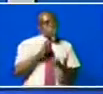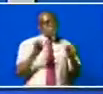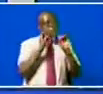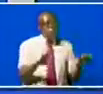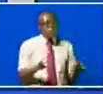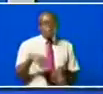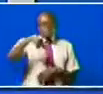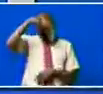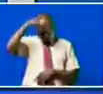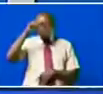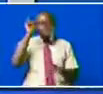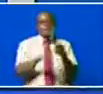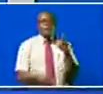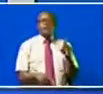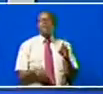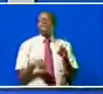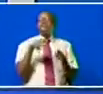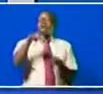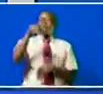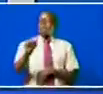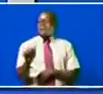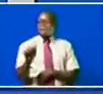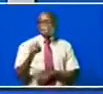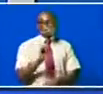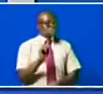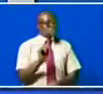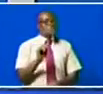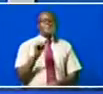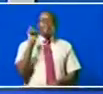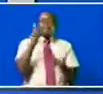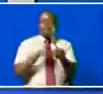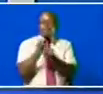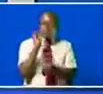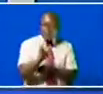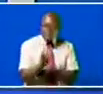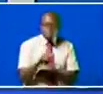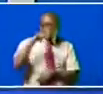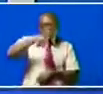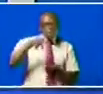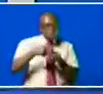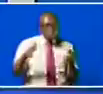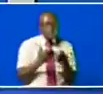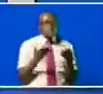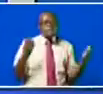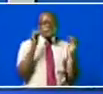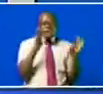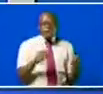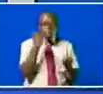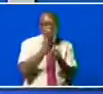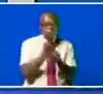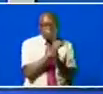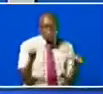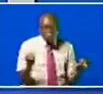Mm-hmm. I have a degree, I cannot be a PA to somebody. Yeah. I have a degree. You cannot do that. Mm-hmm. You need to start somewhere. If there's no job for